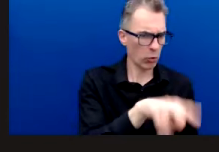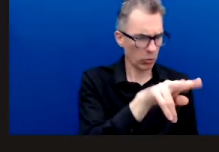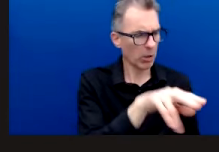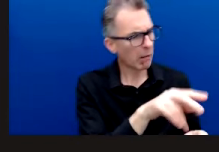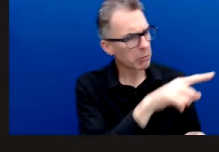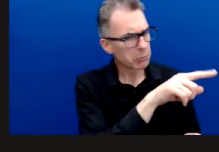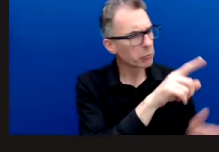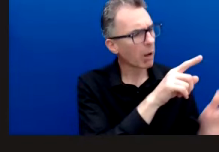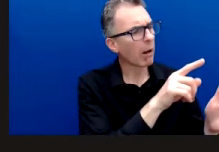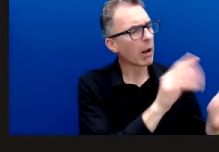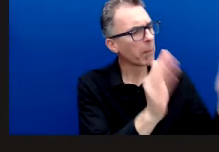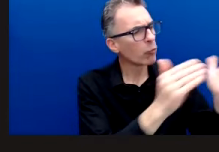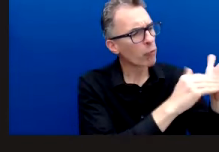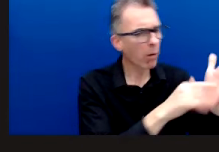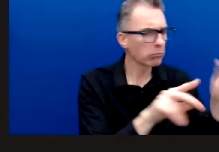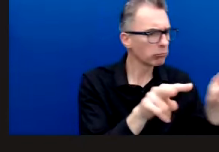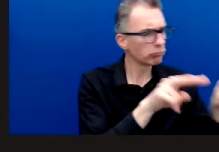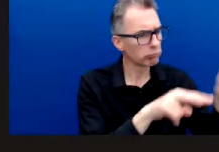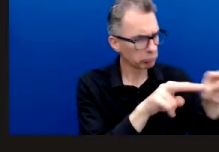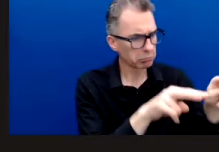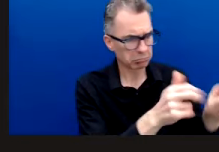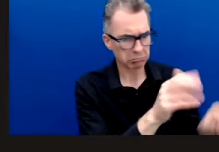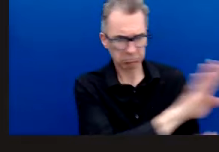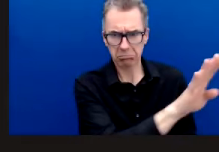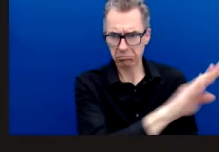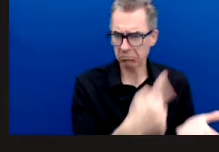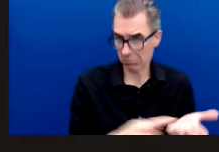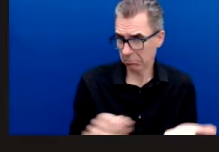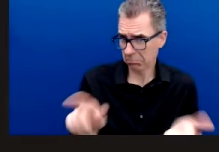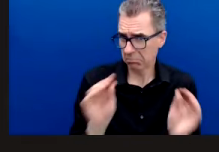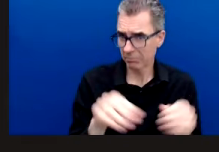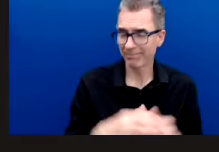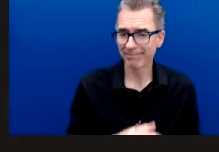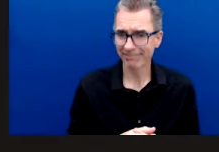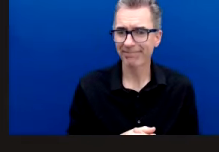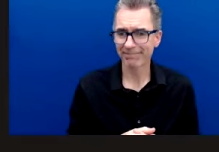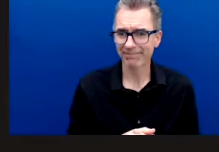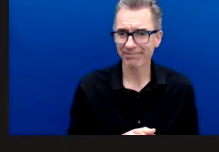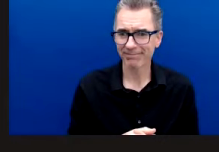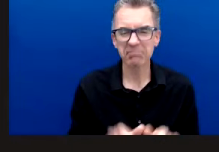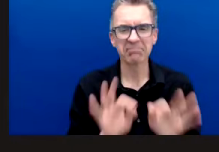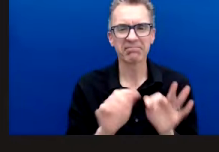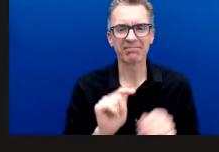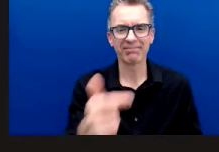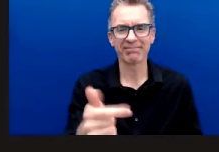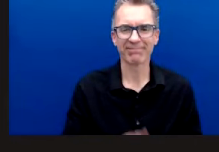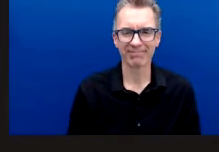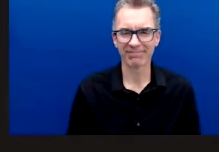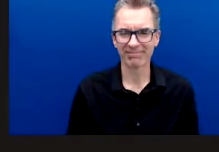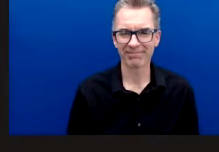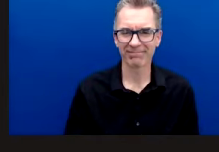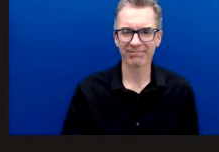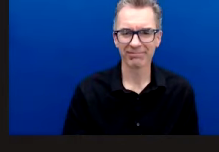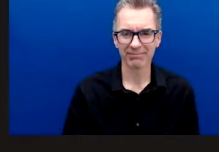just a disclaimer that you just need to have. I don't know if there's any sheets out there that do indicate, like, you know, that, hey, there are